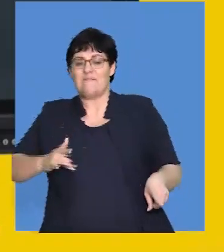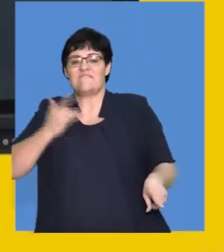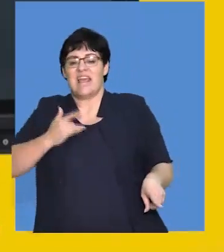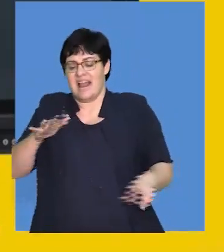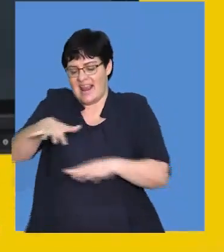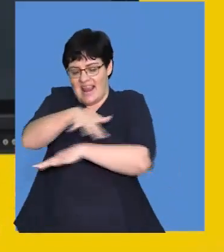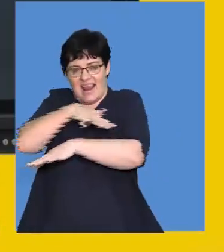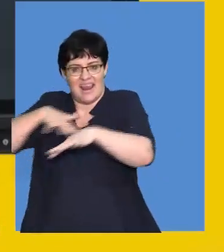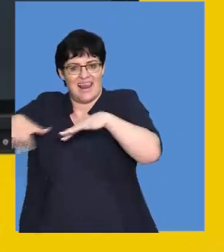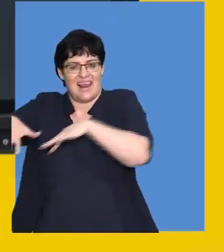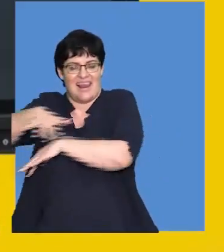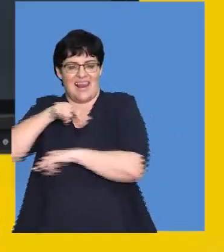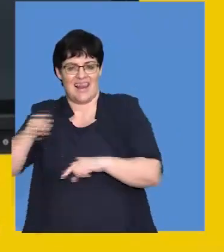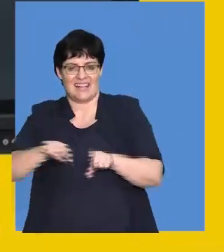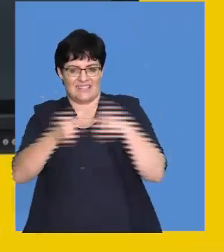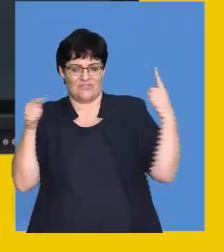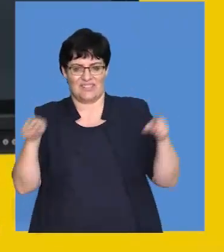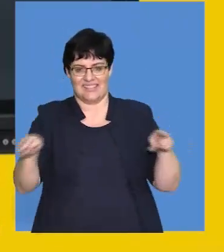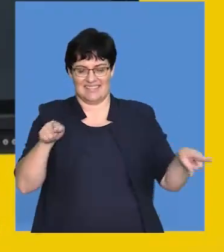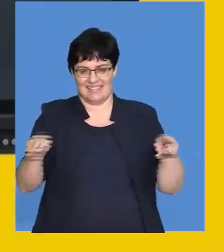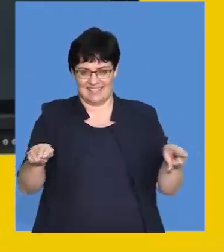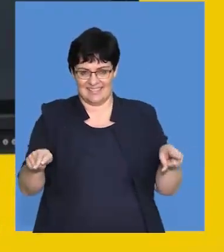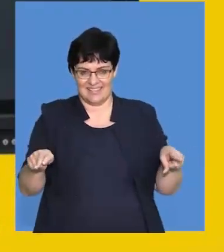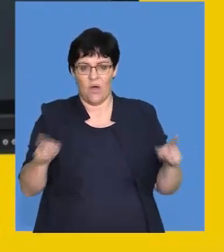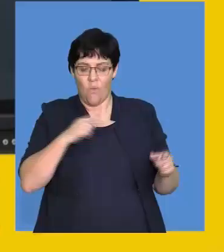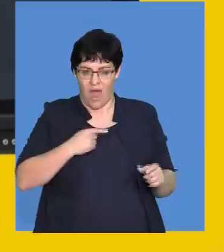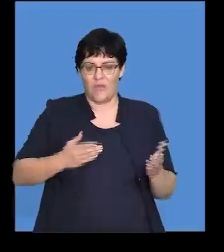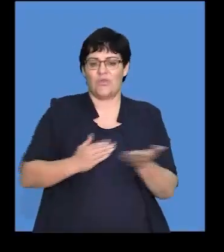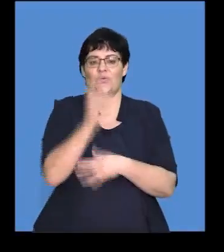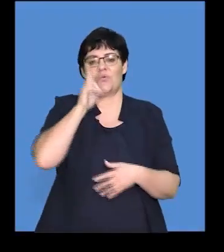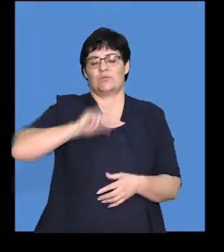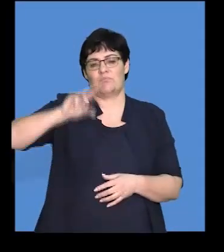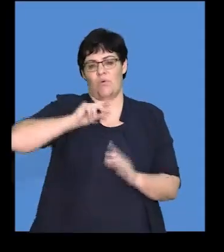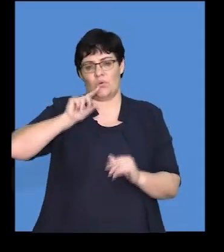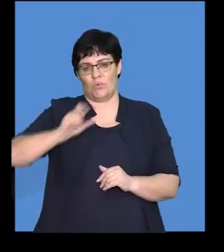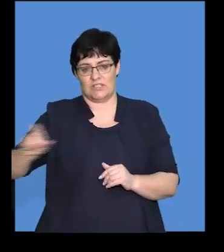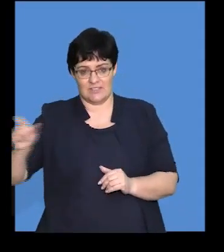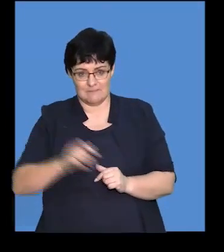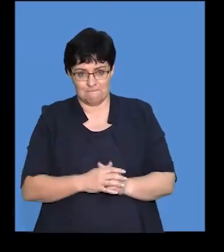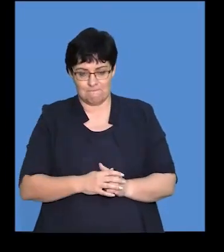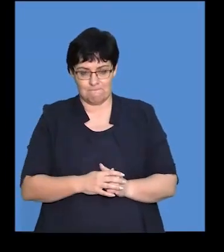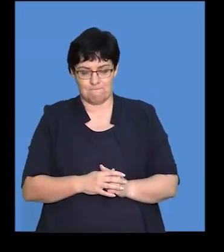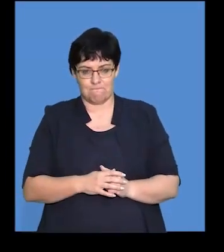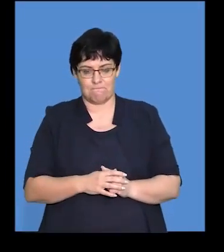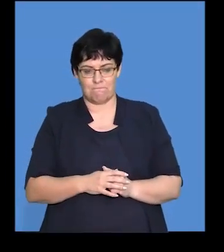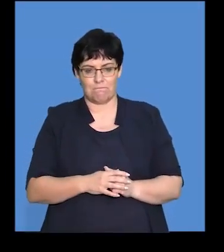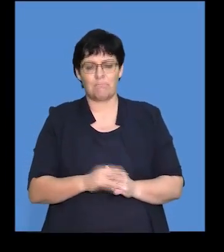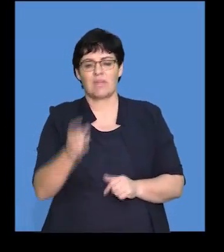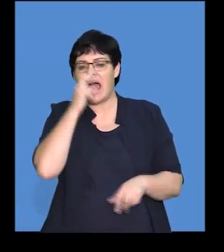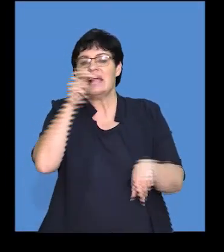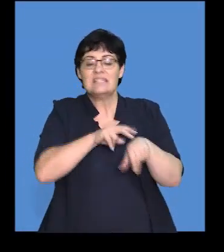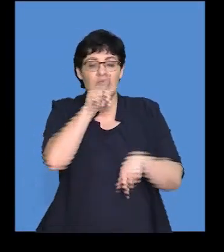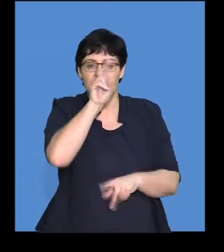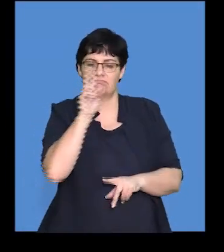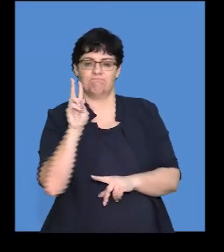created because of the words that are spoken. So this is what I need you to look at.